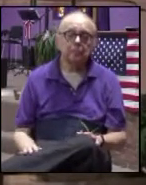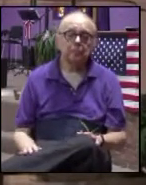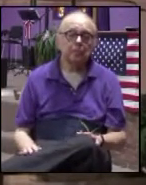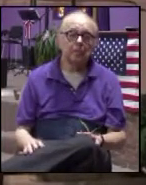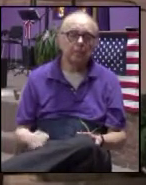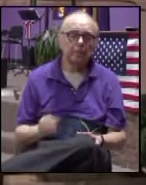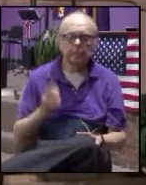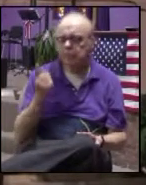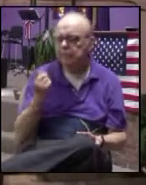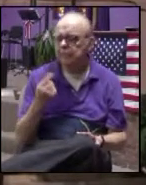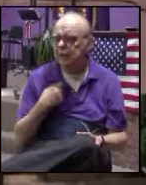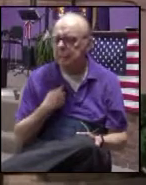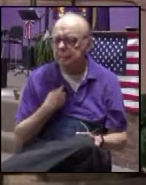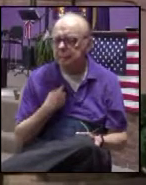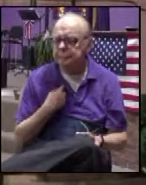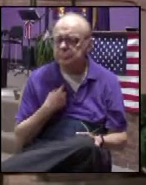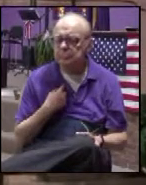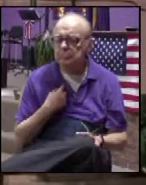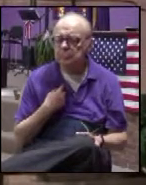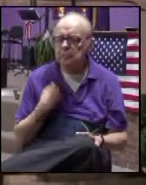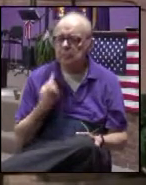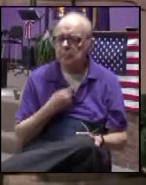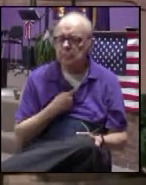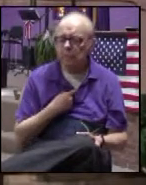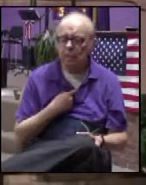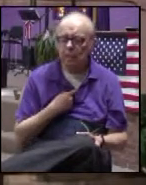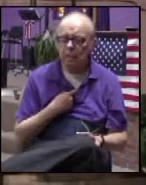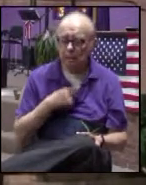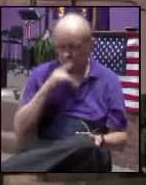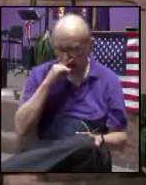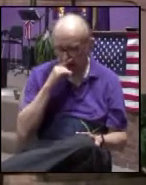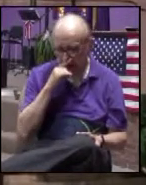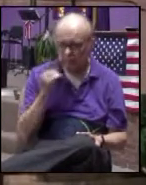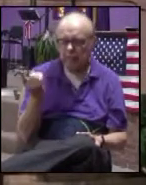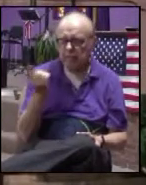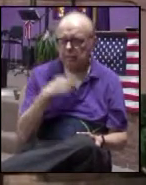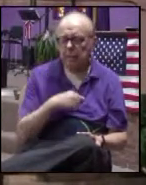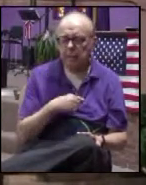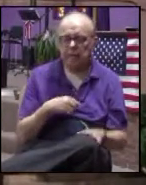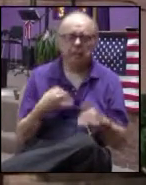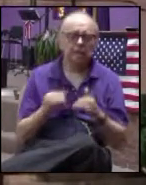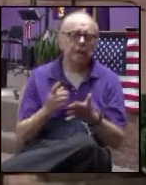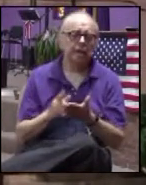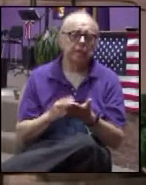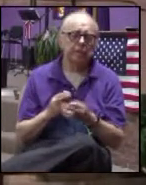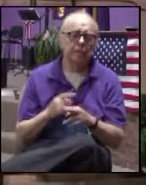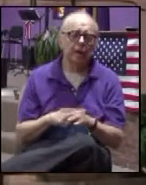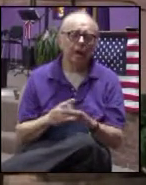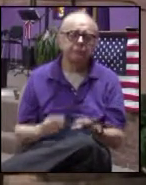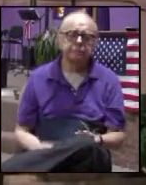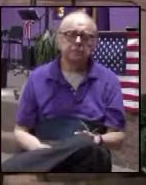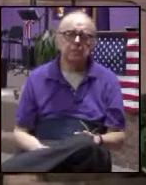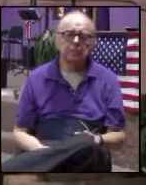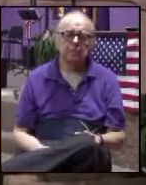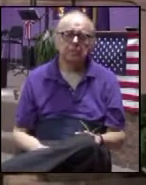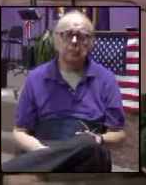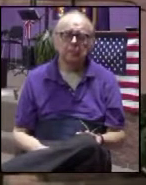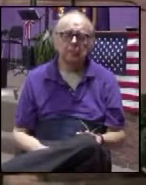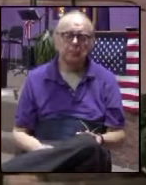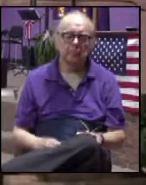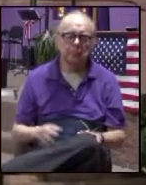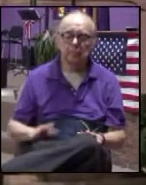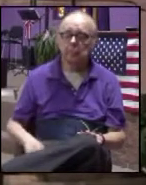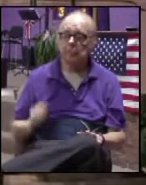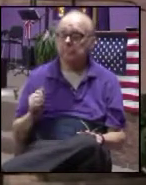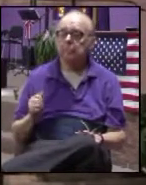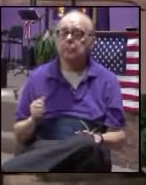Don't you understand? We've got kids that are going to come out here and play pretty soon. And